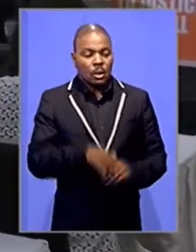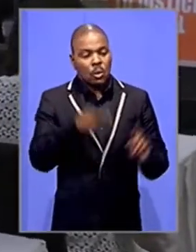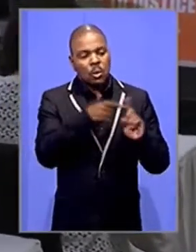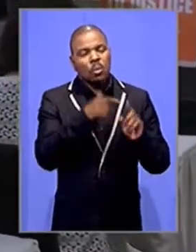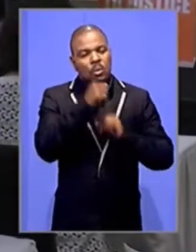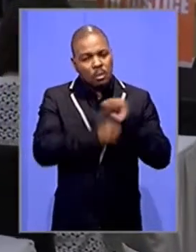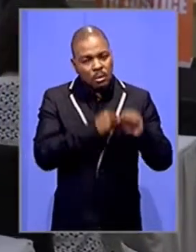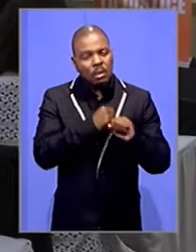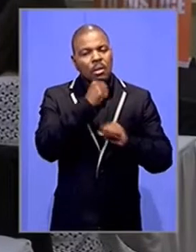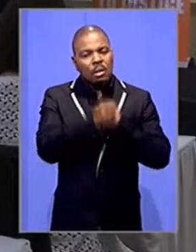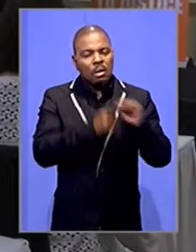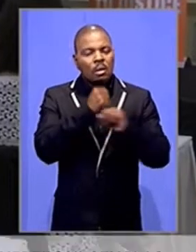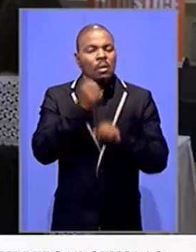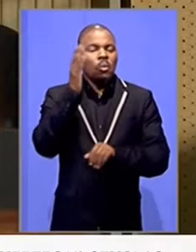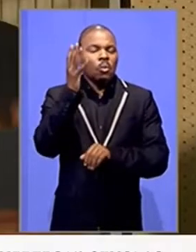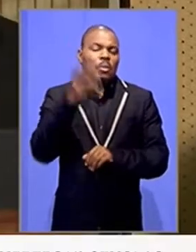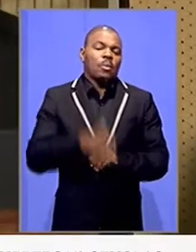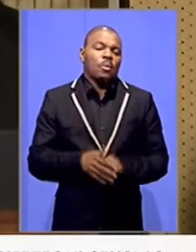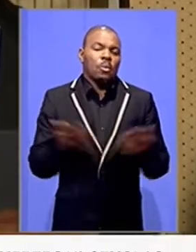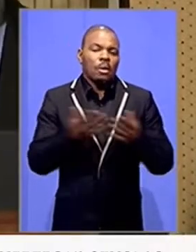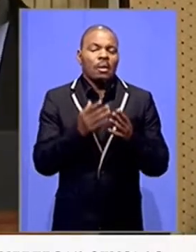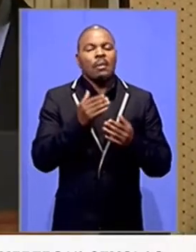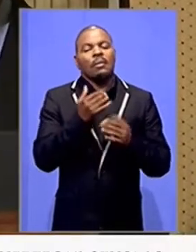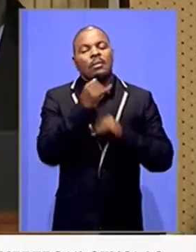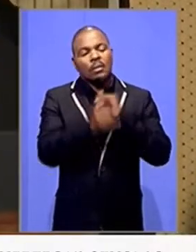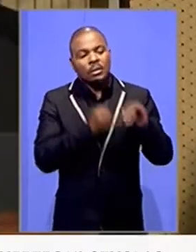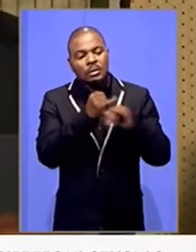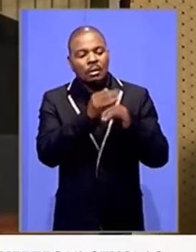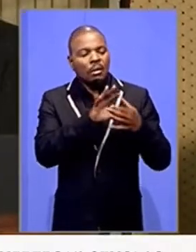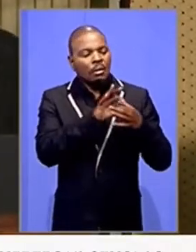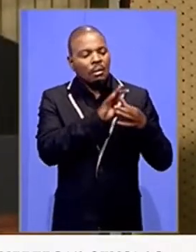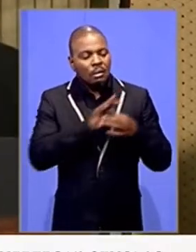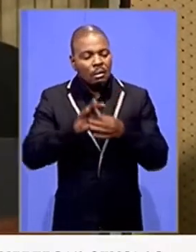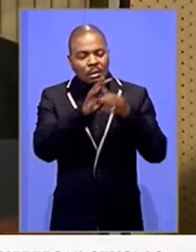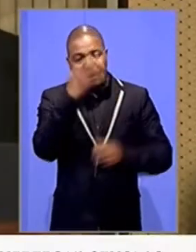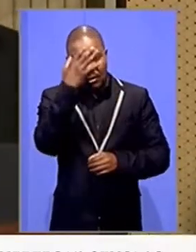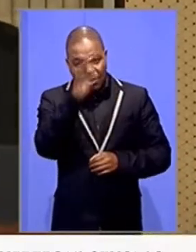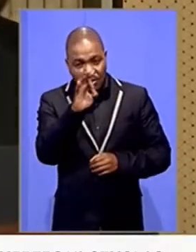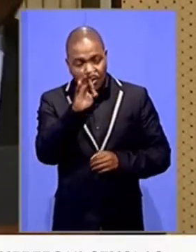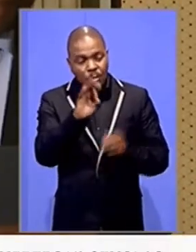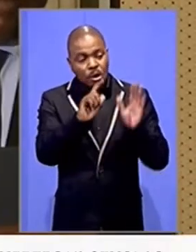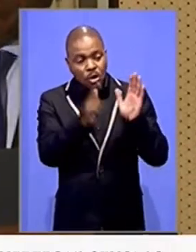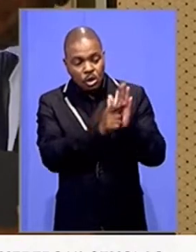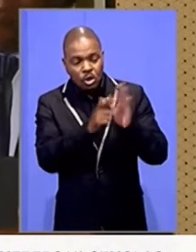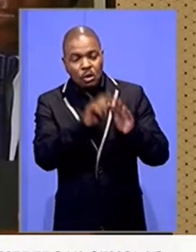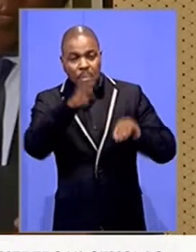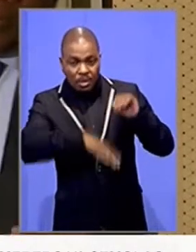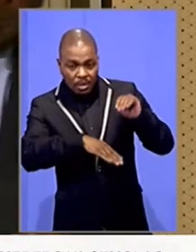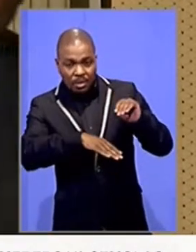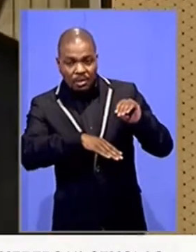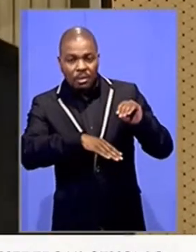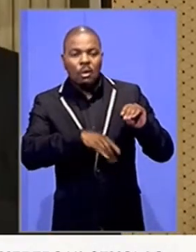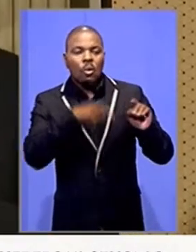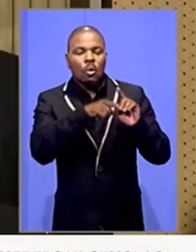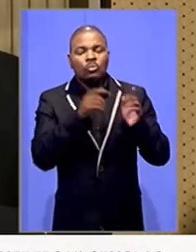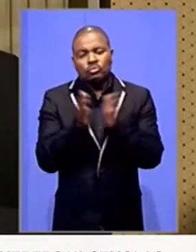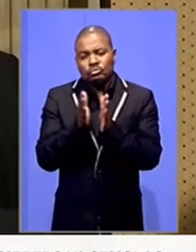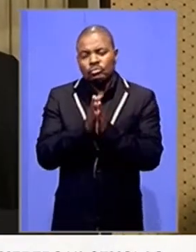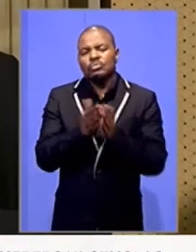ya ngwaga kwa Intergovernmental National Litigation Forum, Mopresidente o ikuetse go mafapha a puso go dira ka natla go boloka